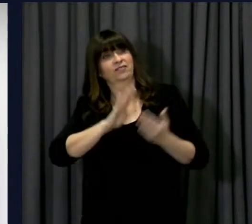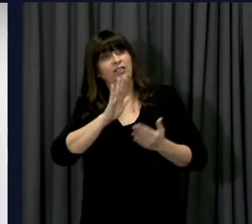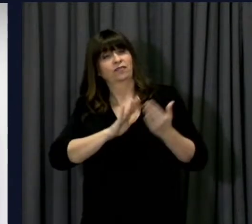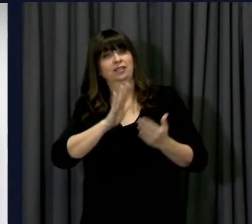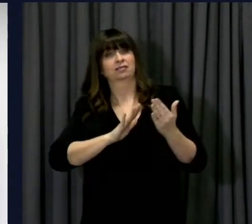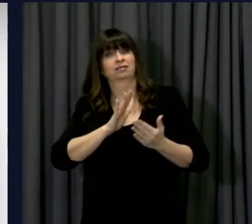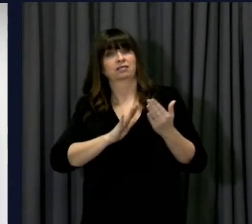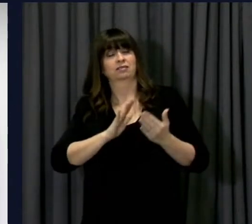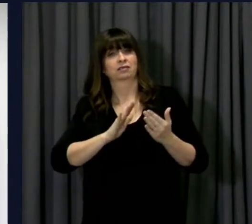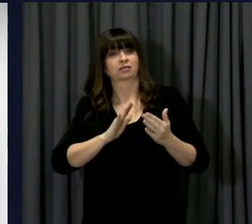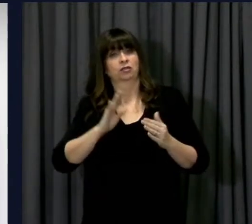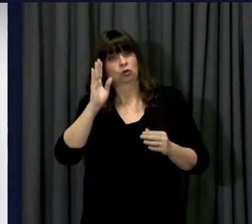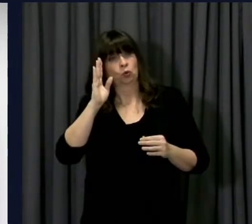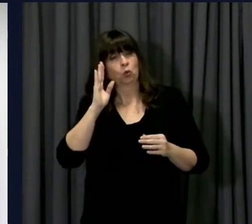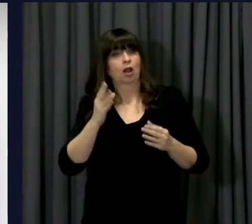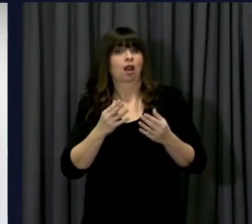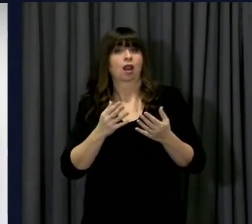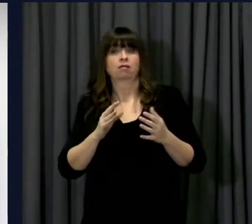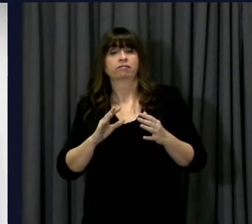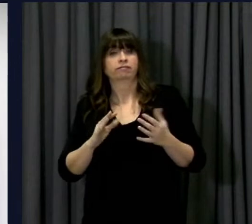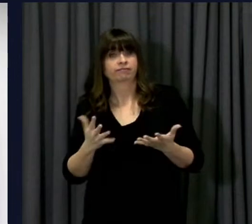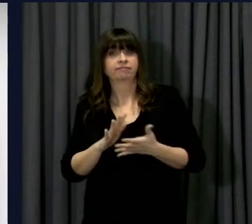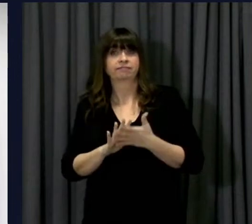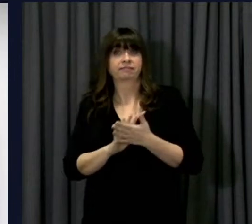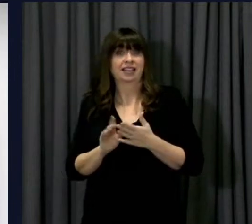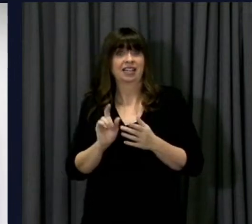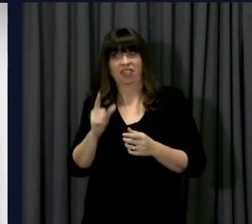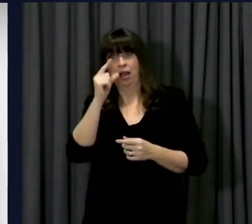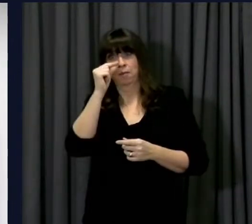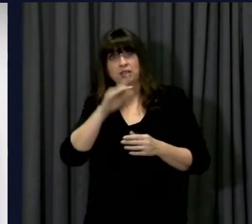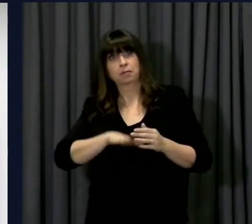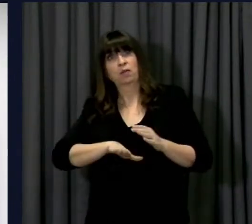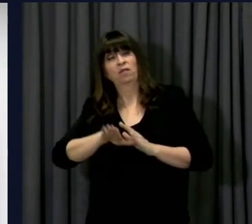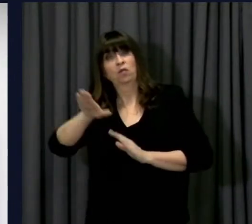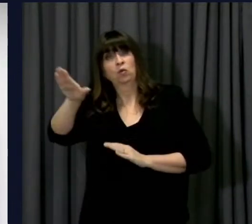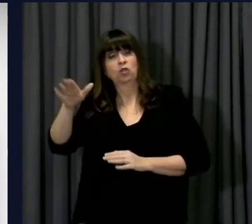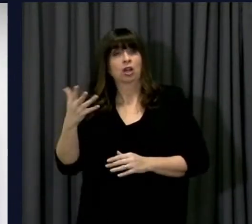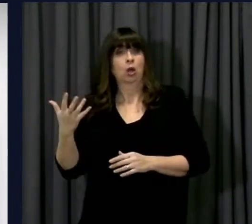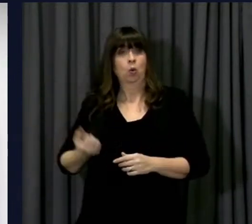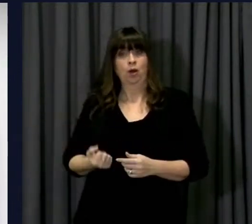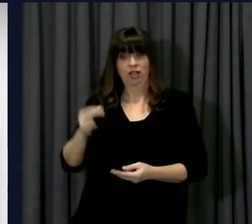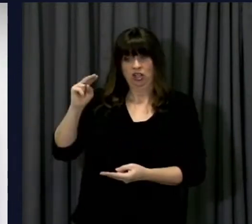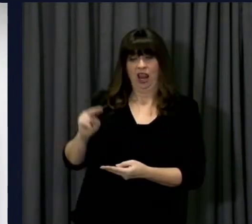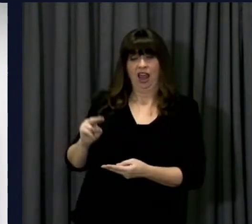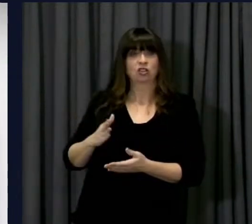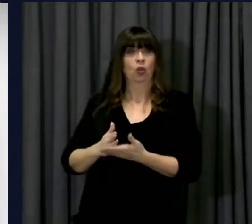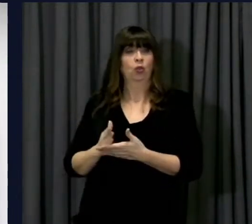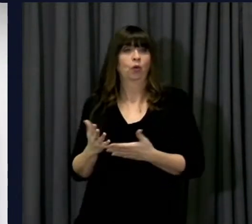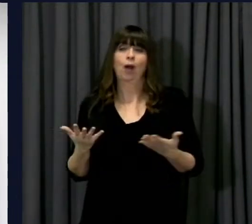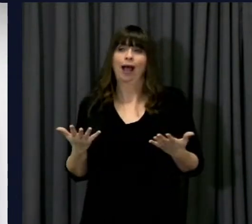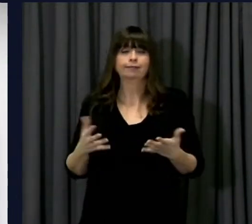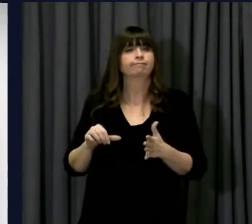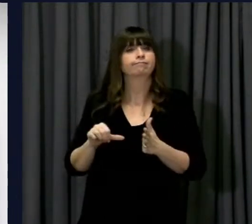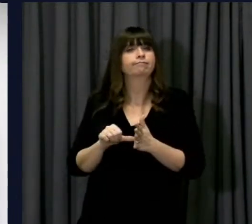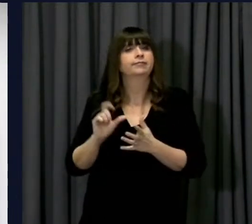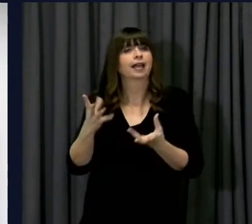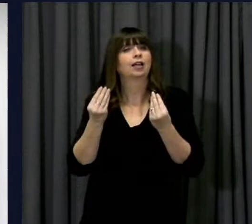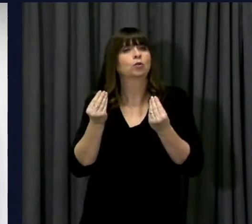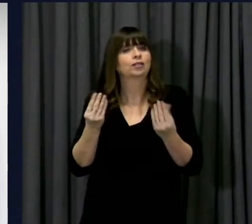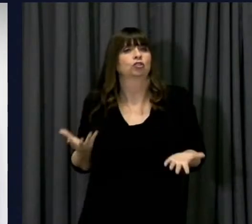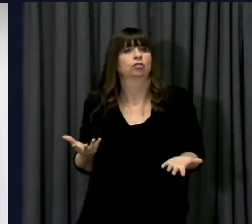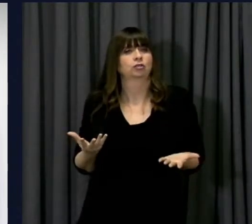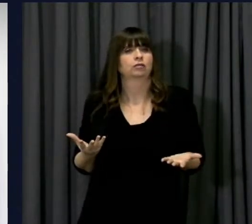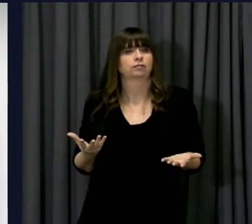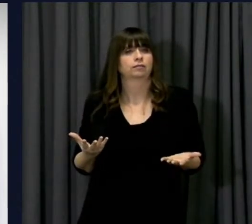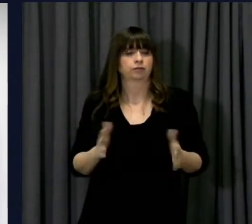college. So we publish, of course, when we have our 3-week reviews, we publish our assessment on the impact of different people,